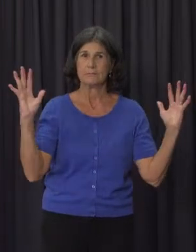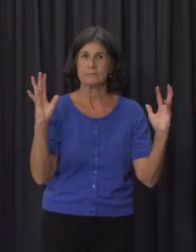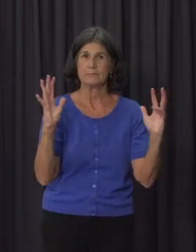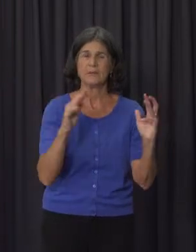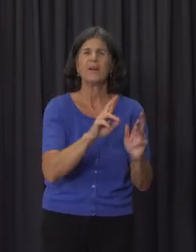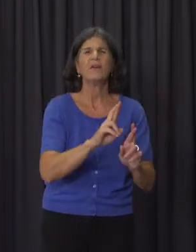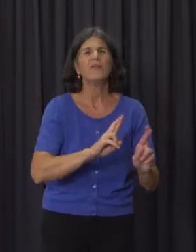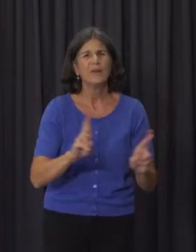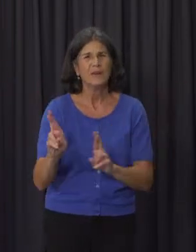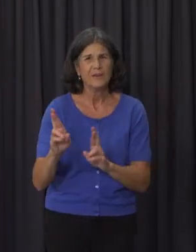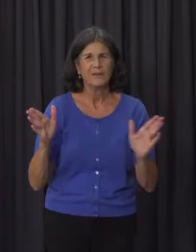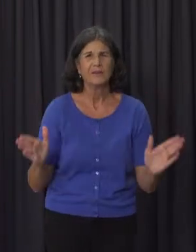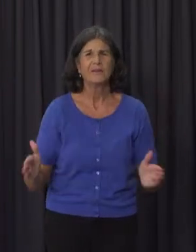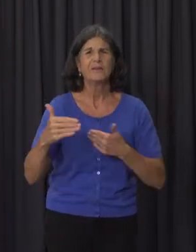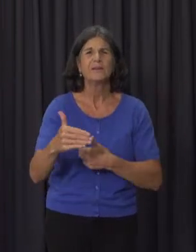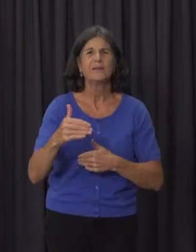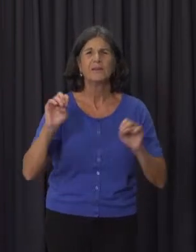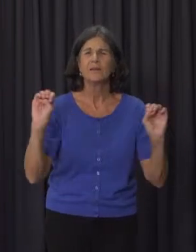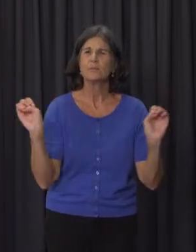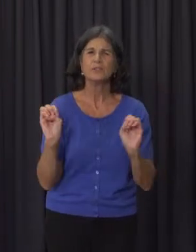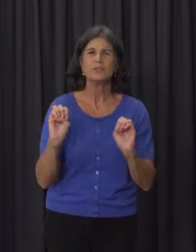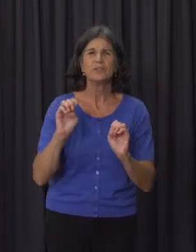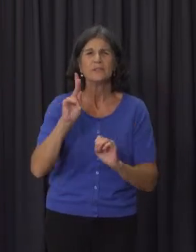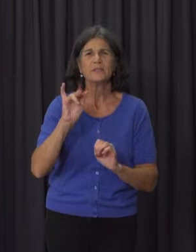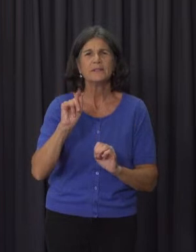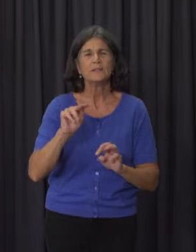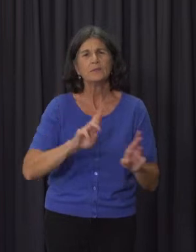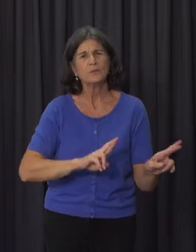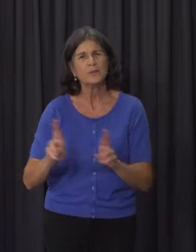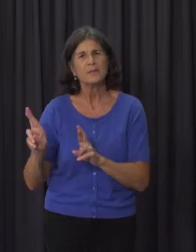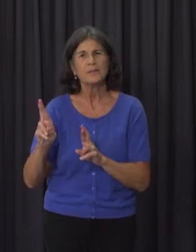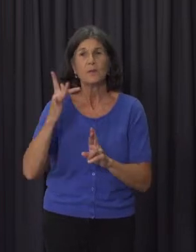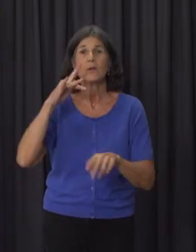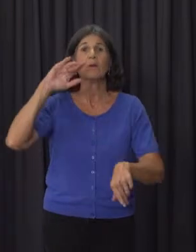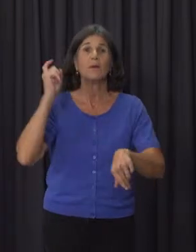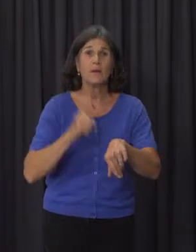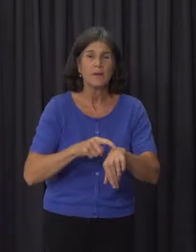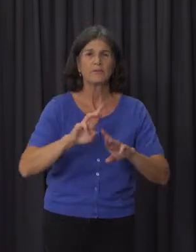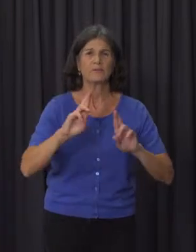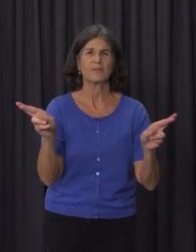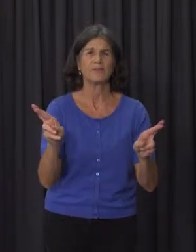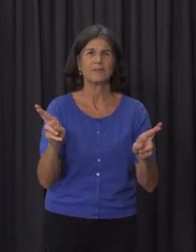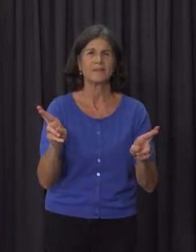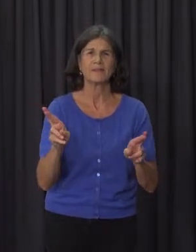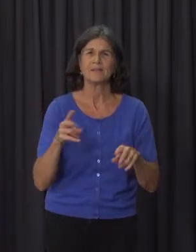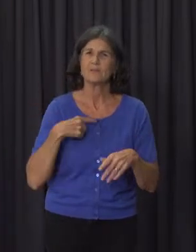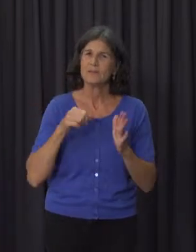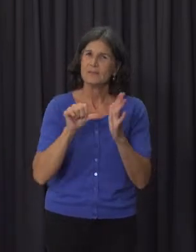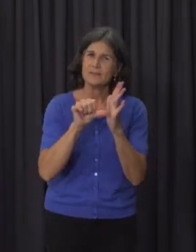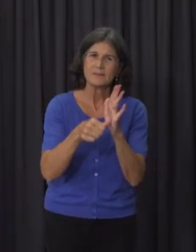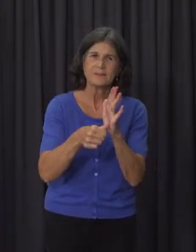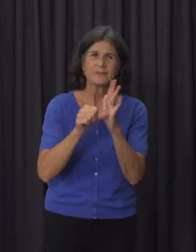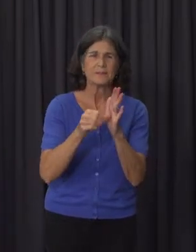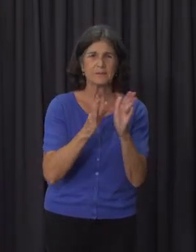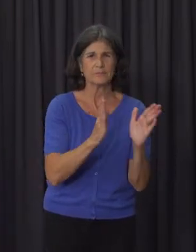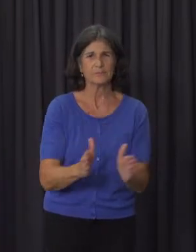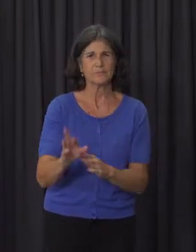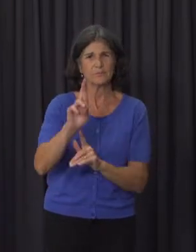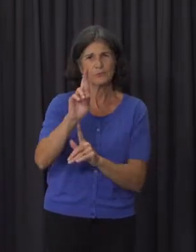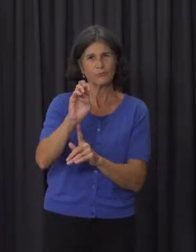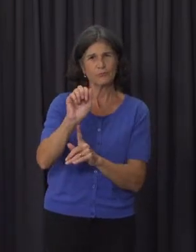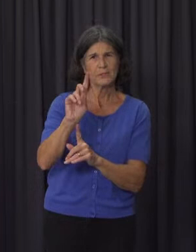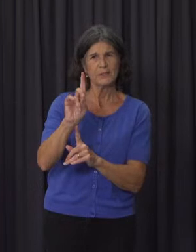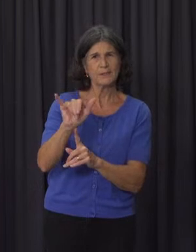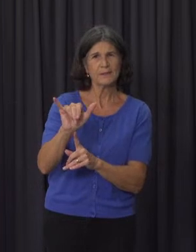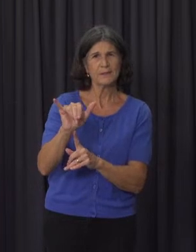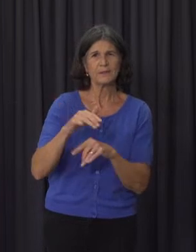to reinforce the importance of being prepared for yourself and your loved ones, including your pets. We've got great information on